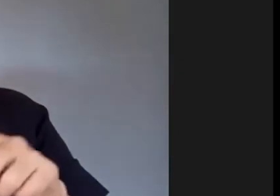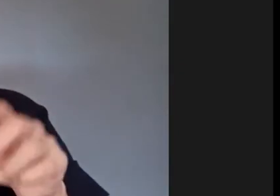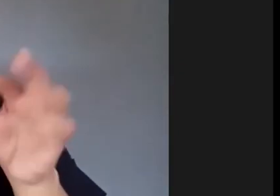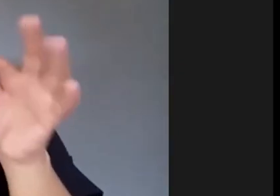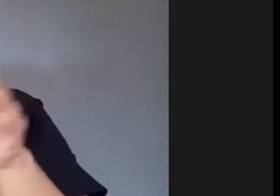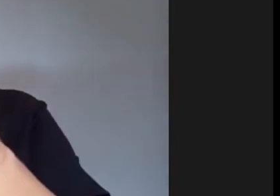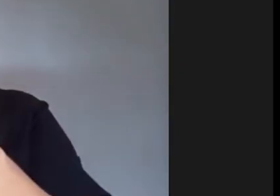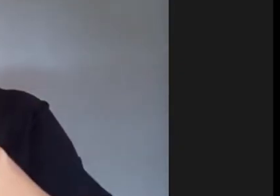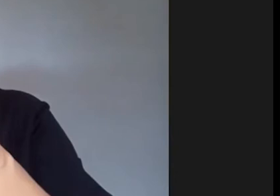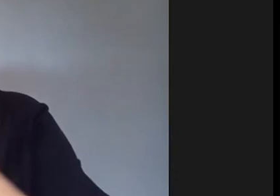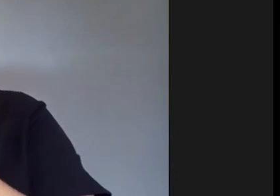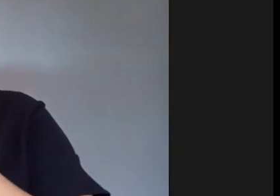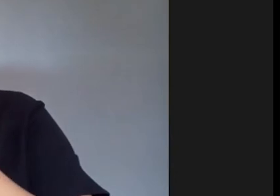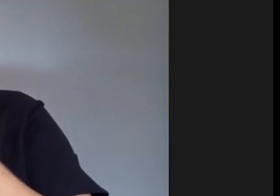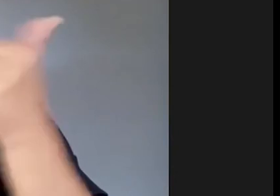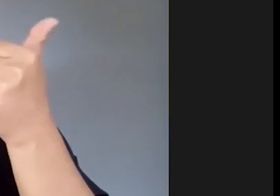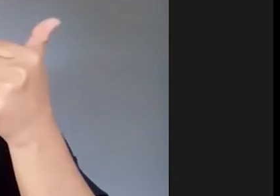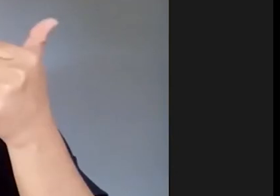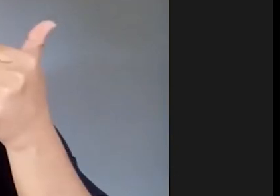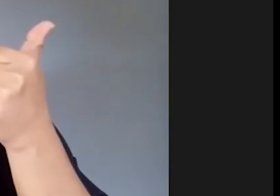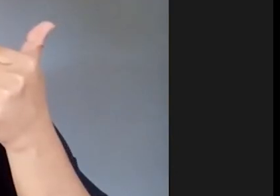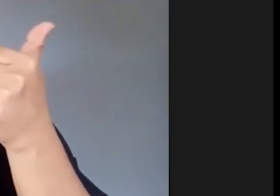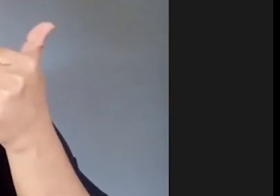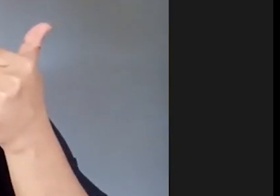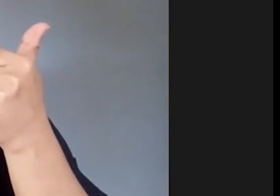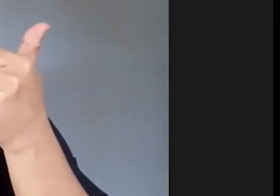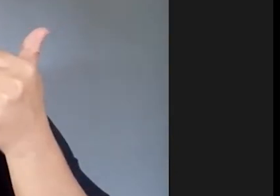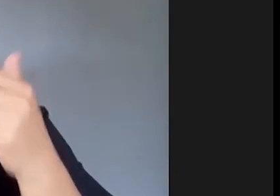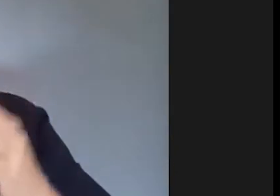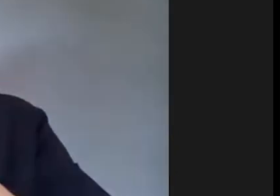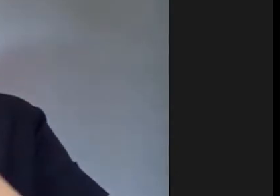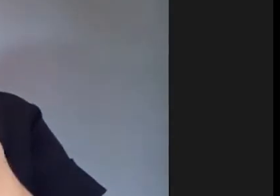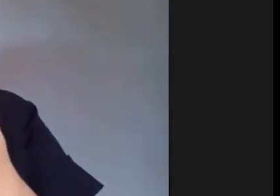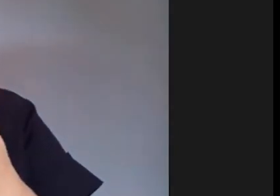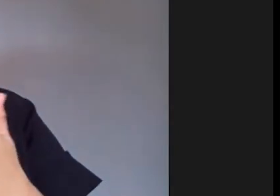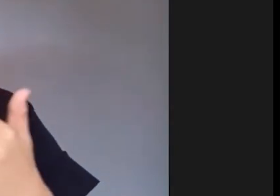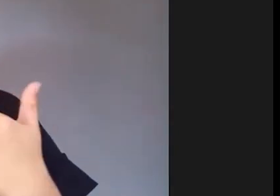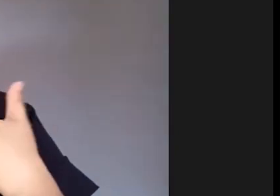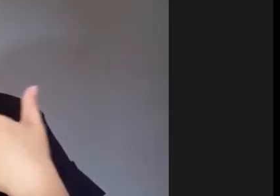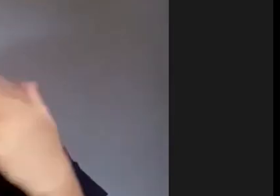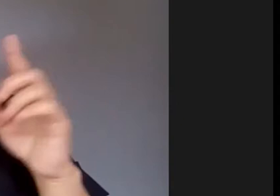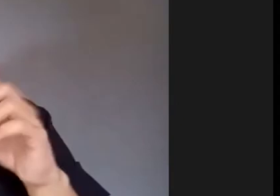like in some cases have in some sign languages is actually deleted,